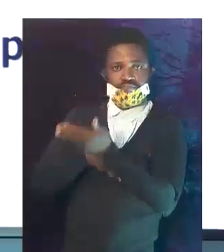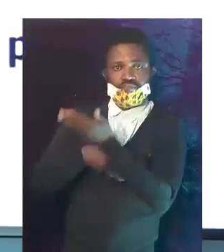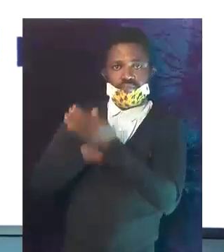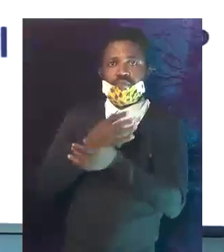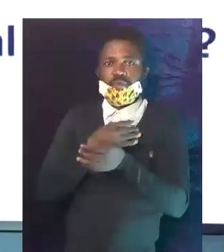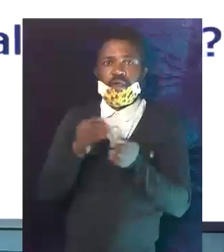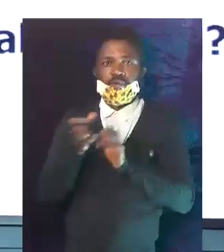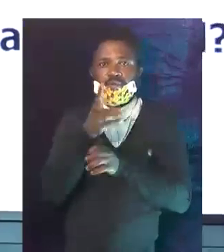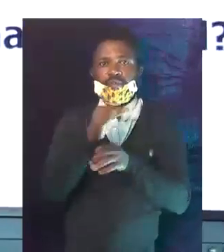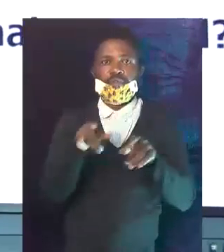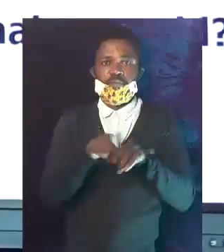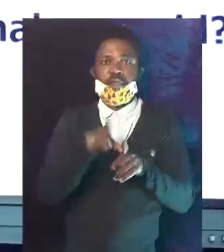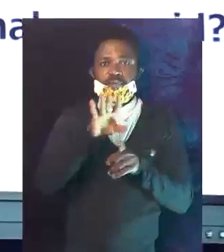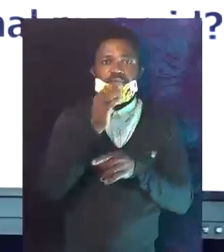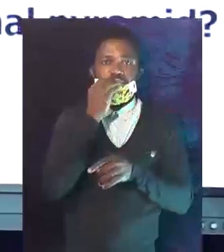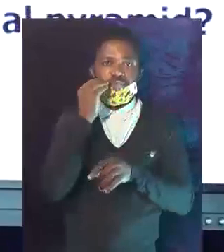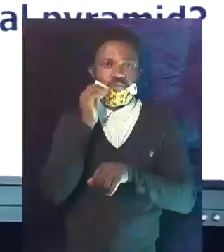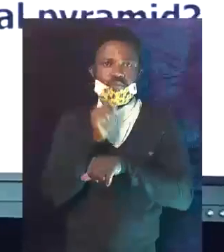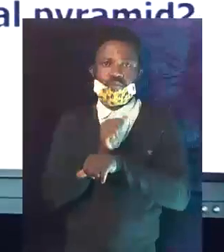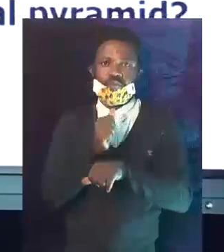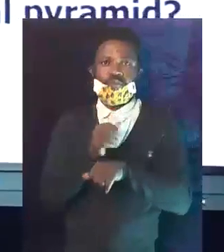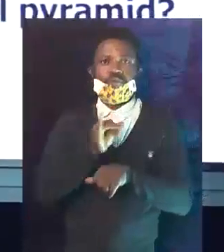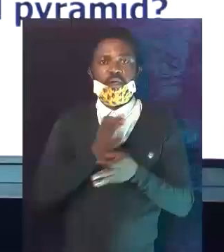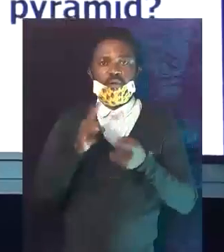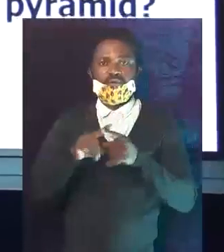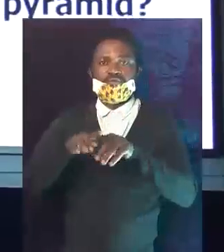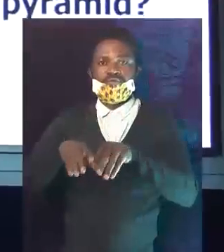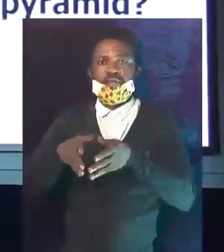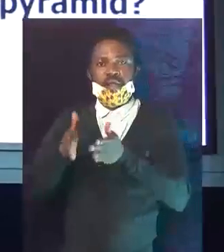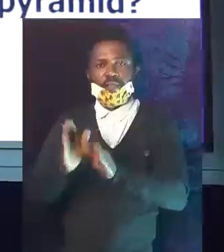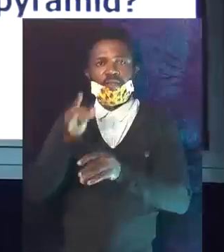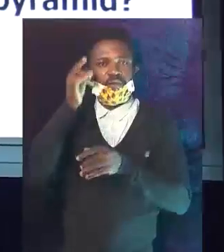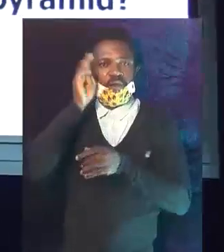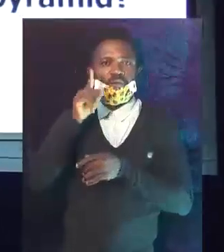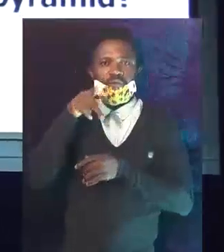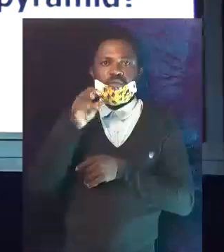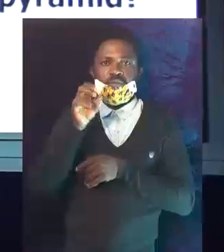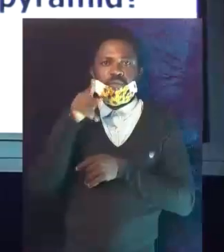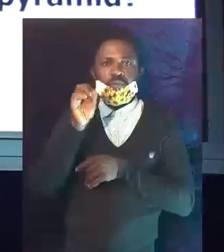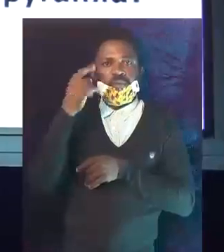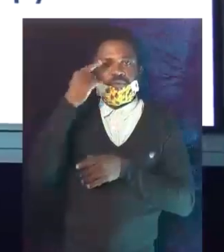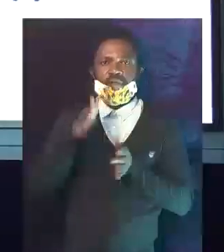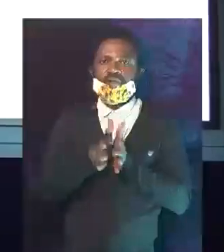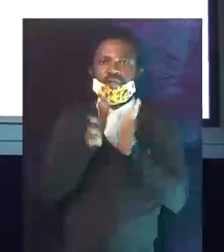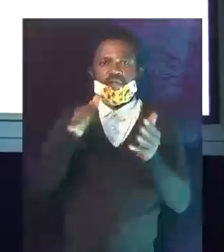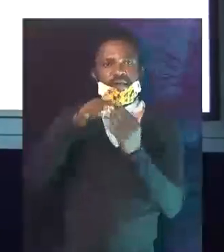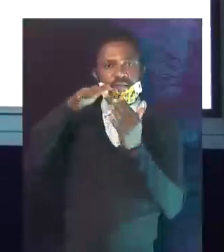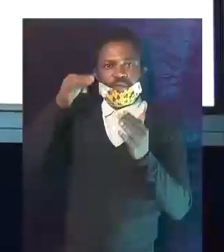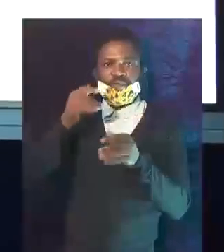them during your leisure time. I will now hand you over to Uncle Popo for the general studies